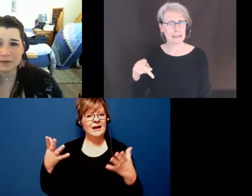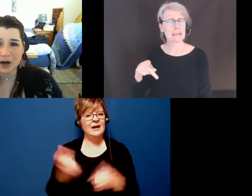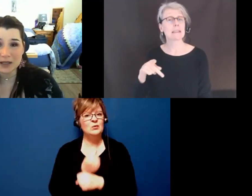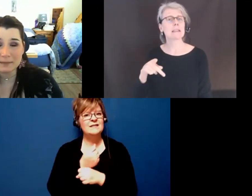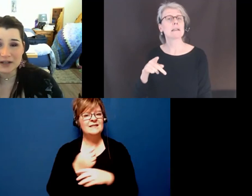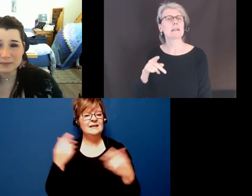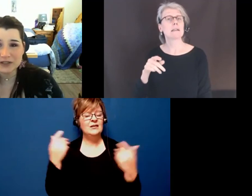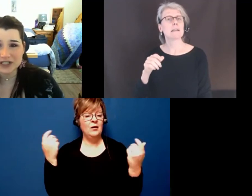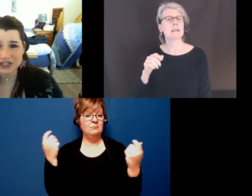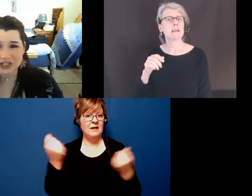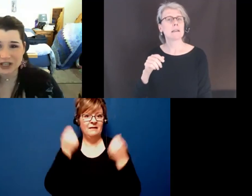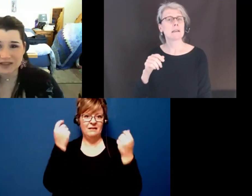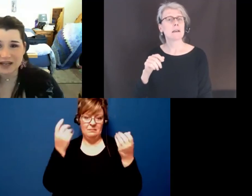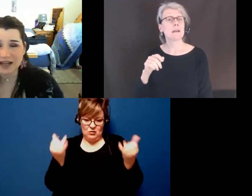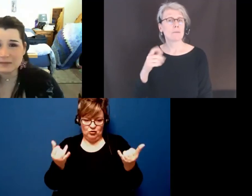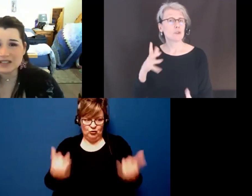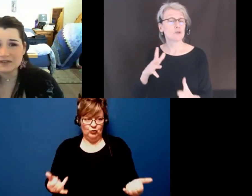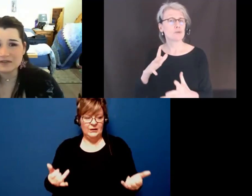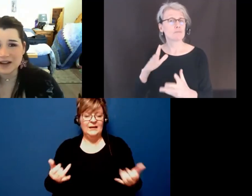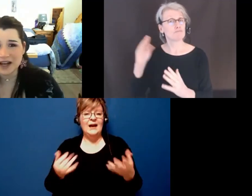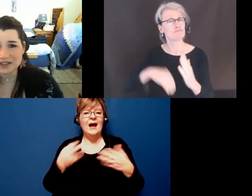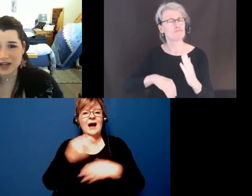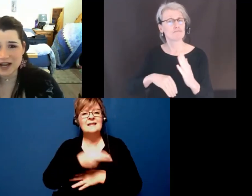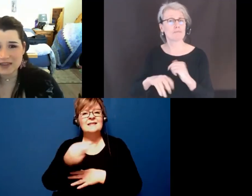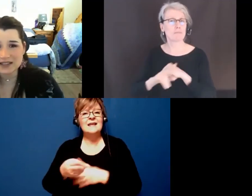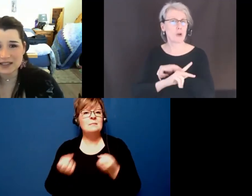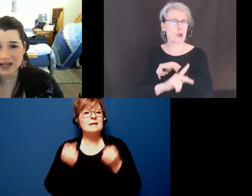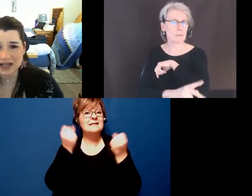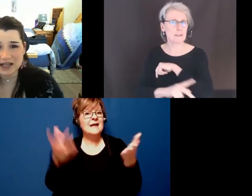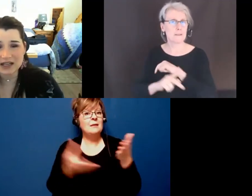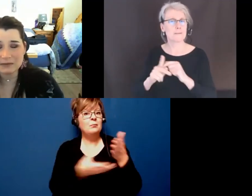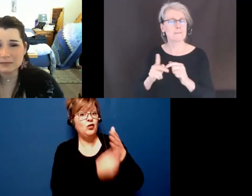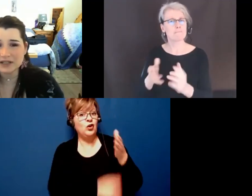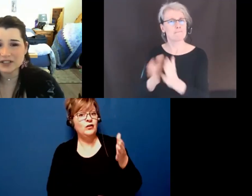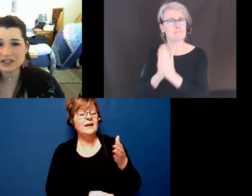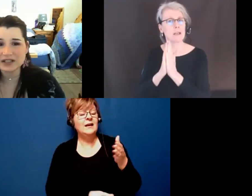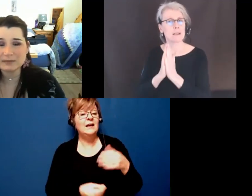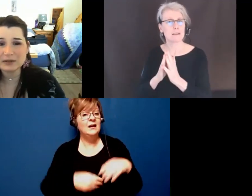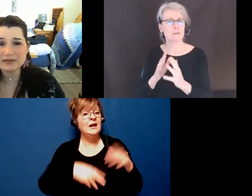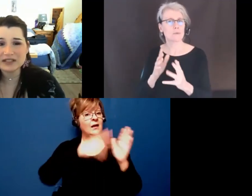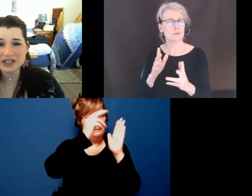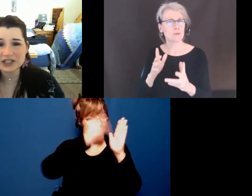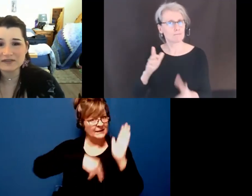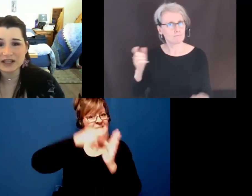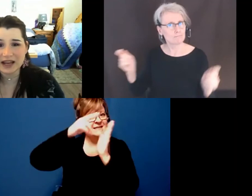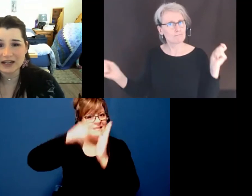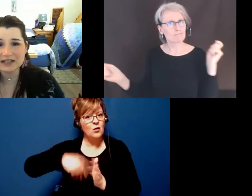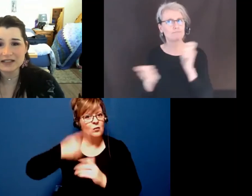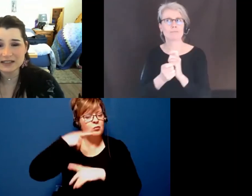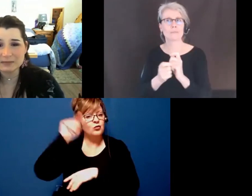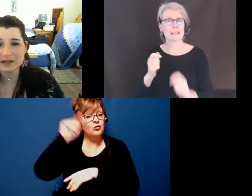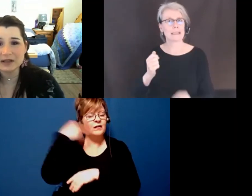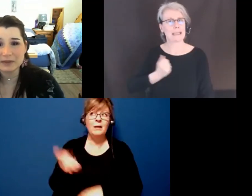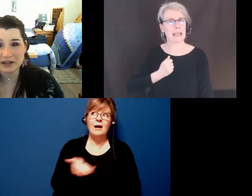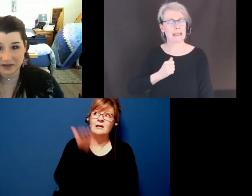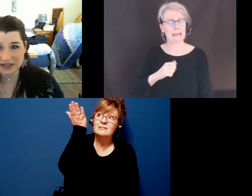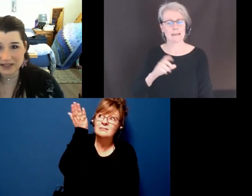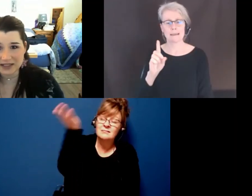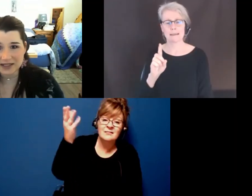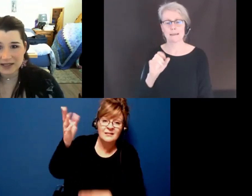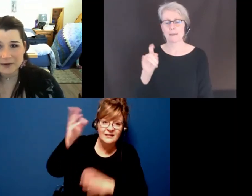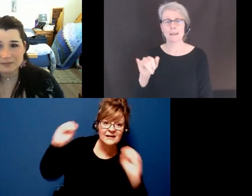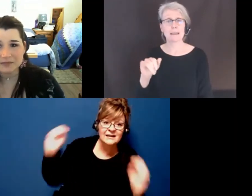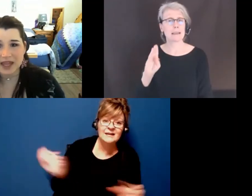a parliamentary petition that aims to fast track the design and implementation of the Canada Disability